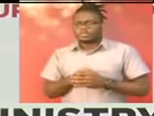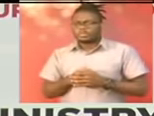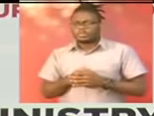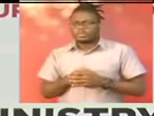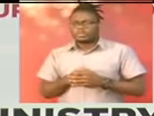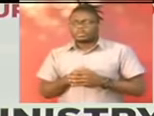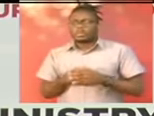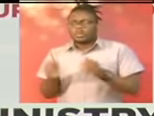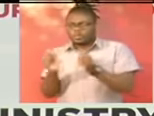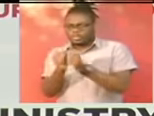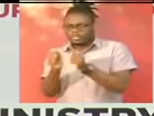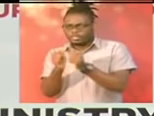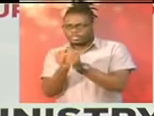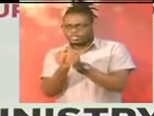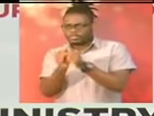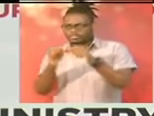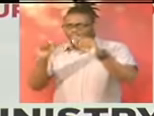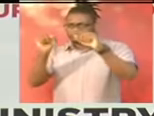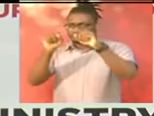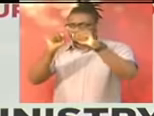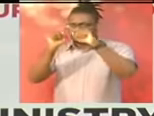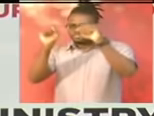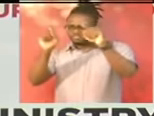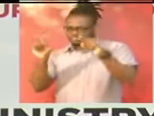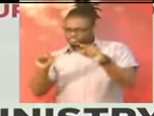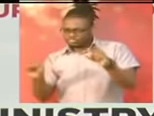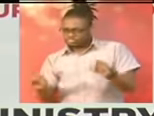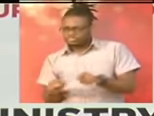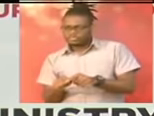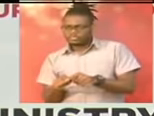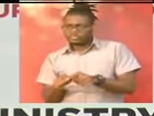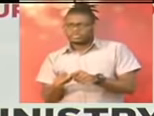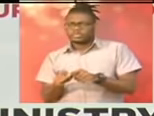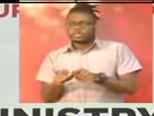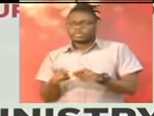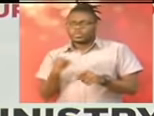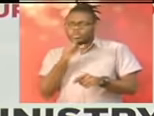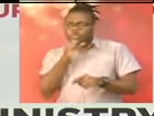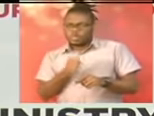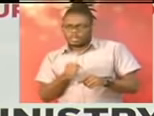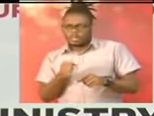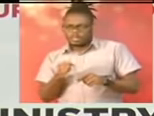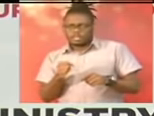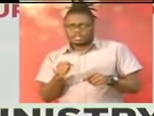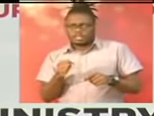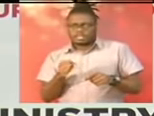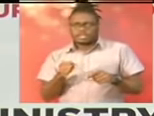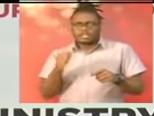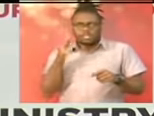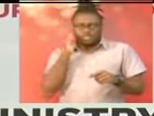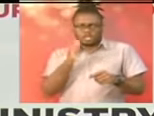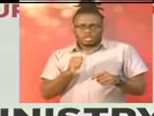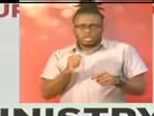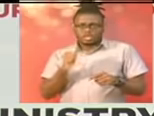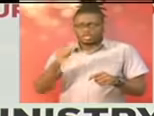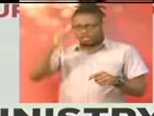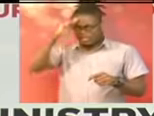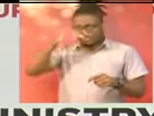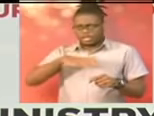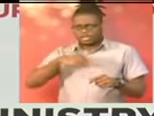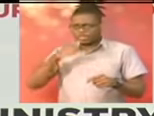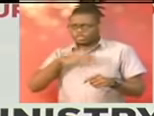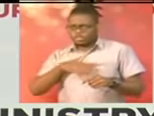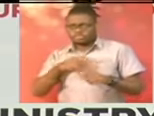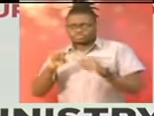pyramid that we put up for the deaths, where the lowest age group is actually that 15 to 19 group. And then we have people in